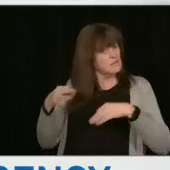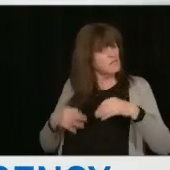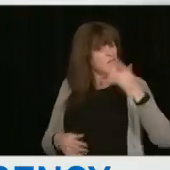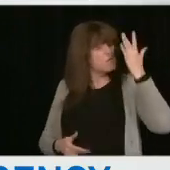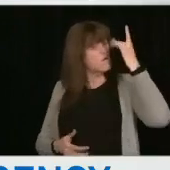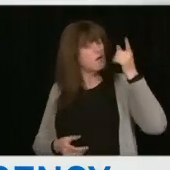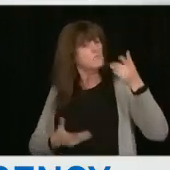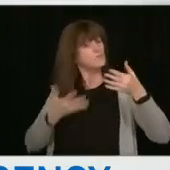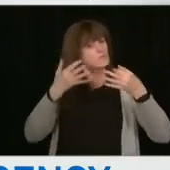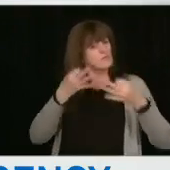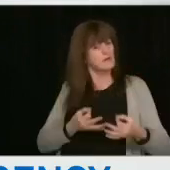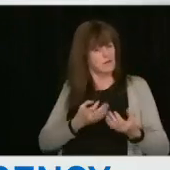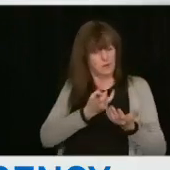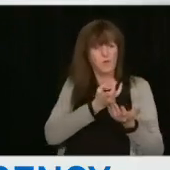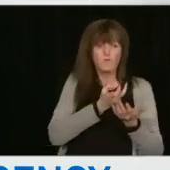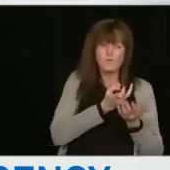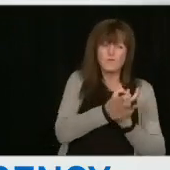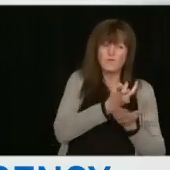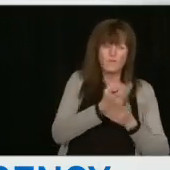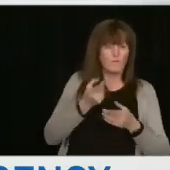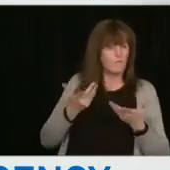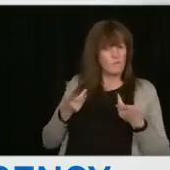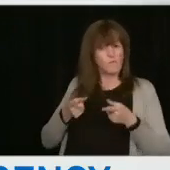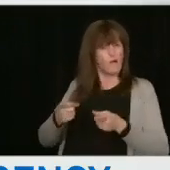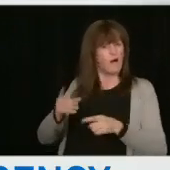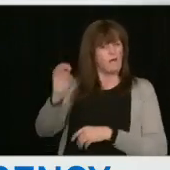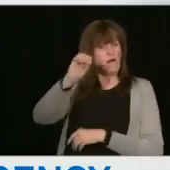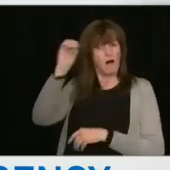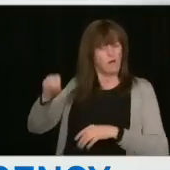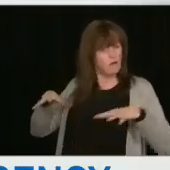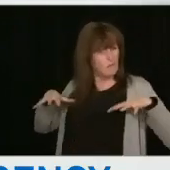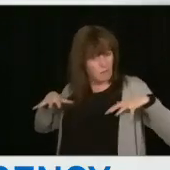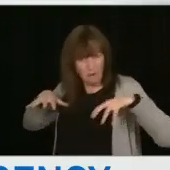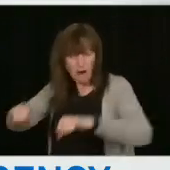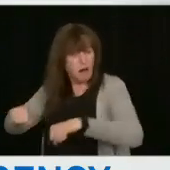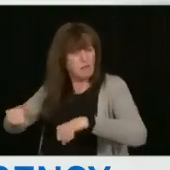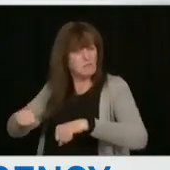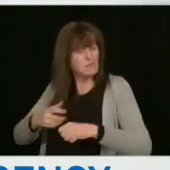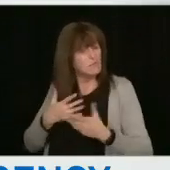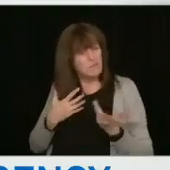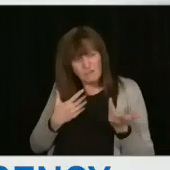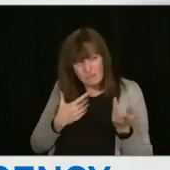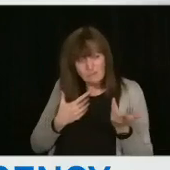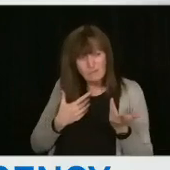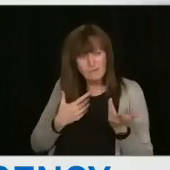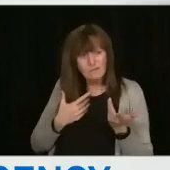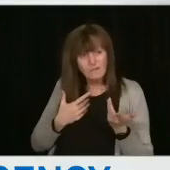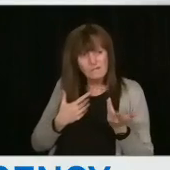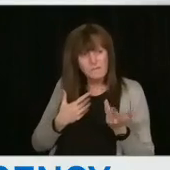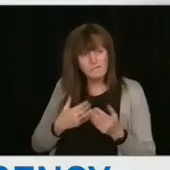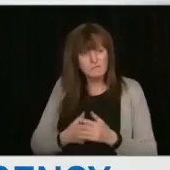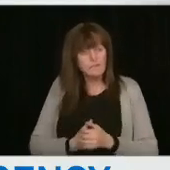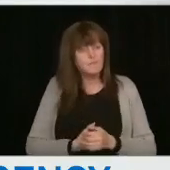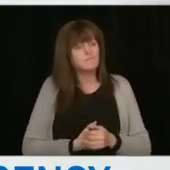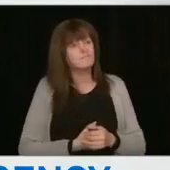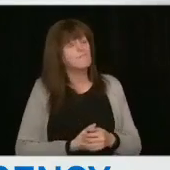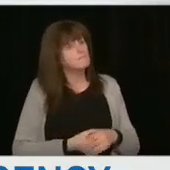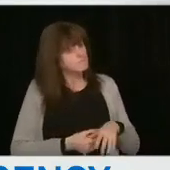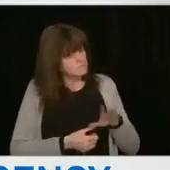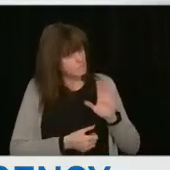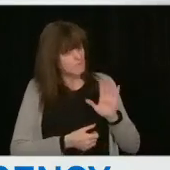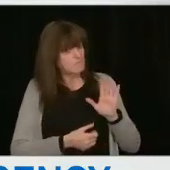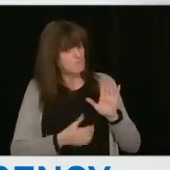been engaged from the second this has happened, and I'll be continuing being engaged with